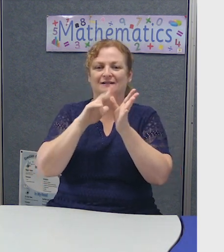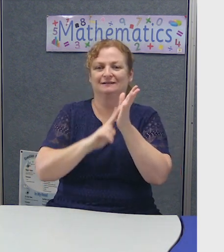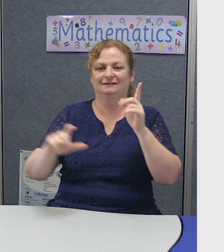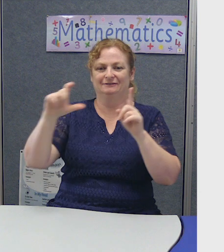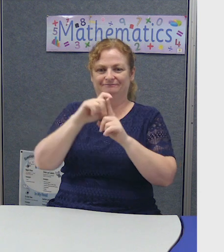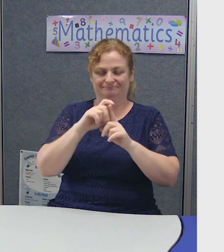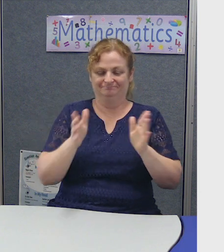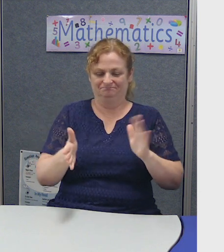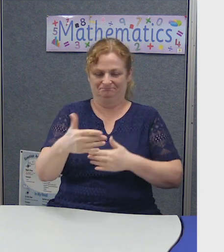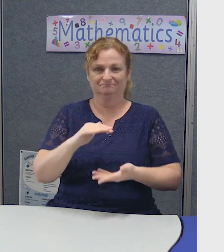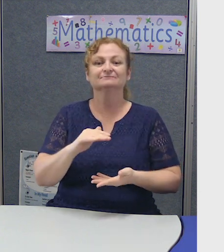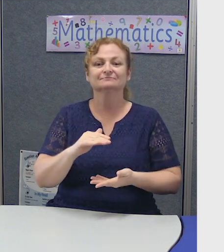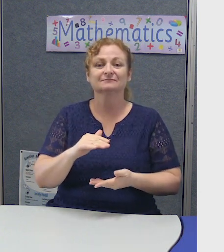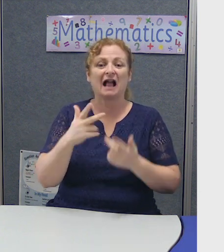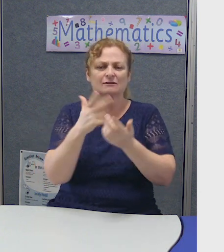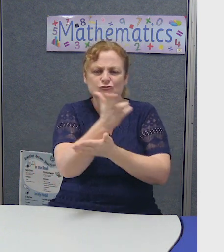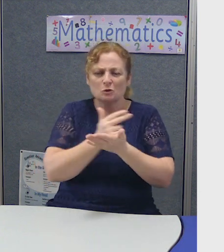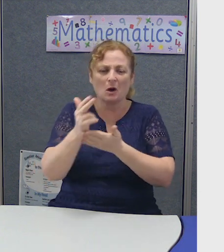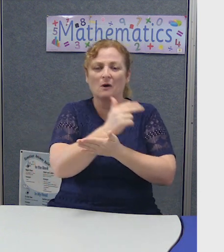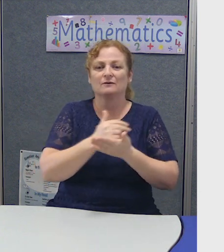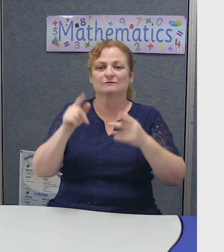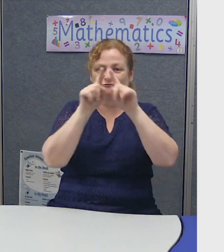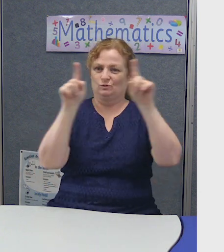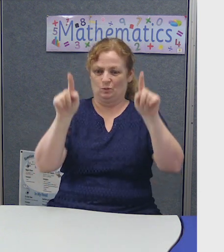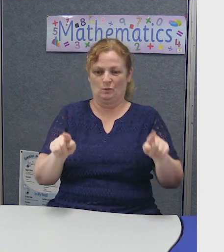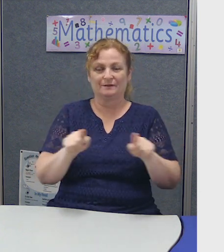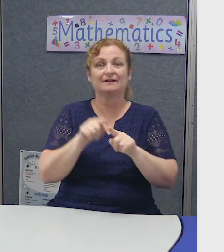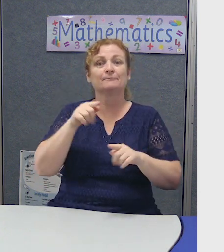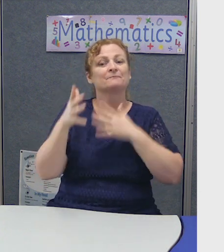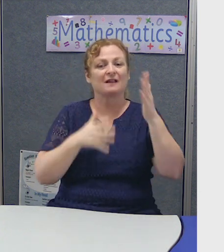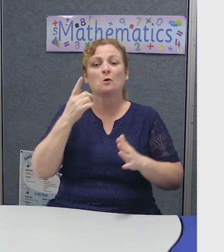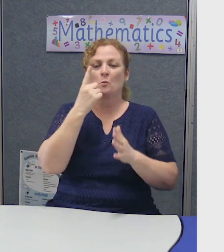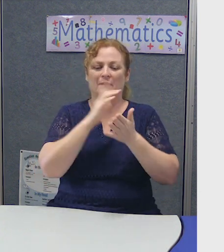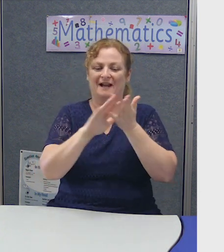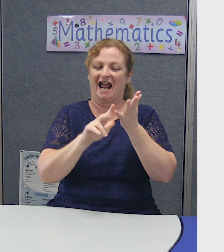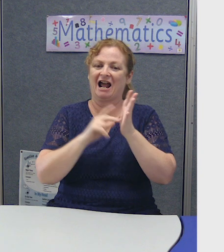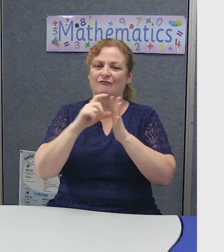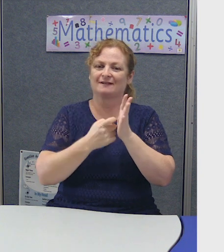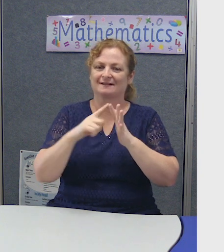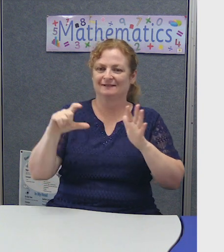Each drawing of a square will represent 100.